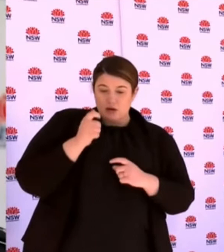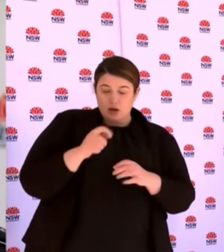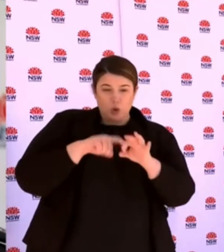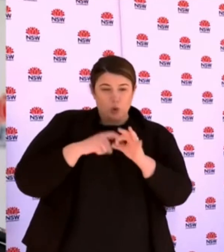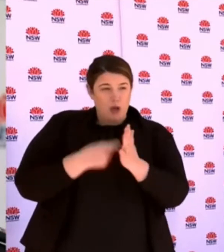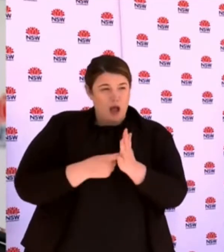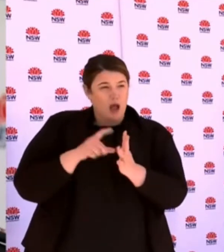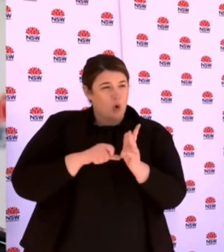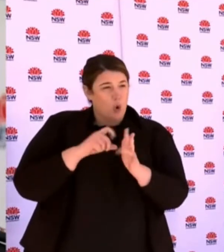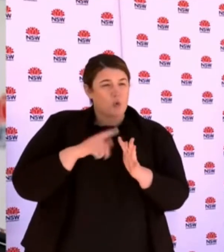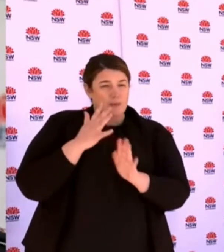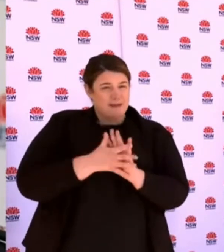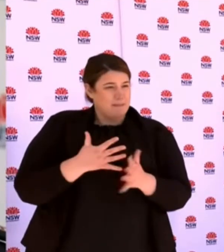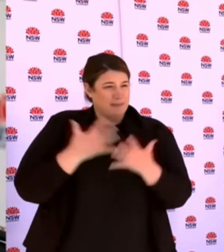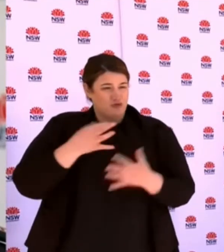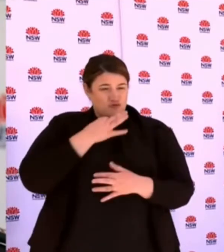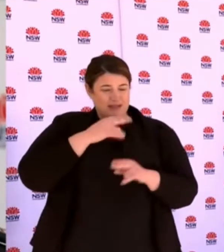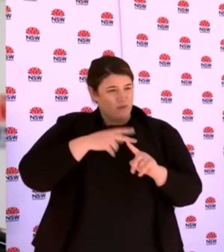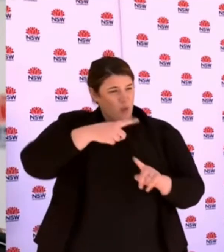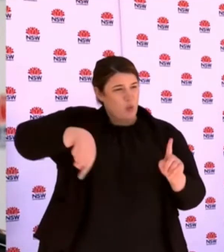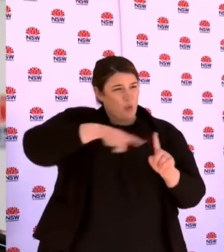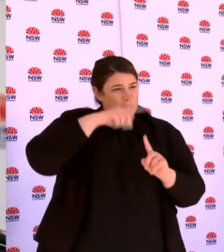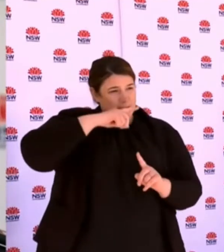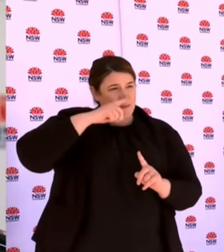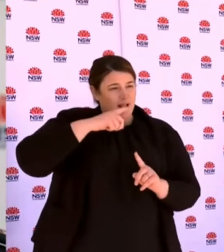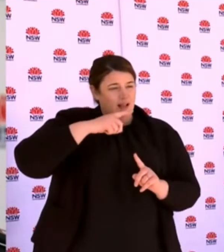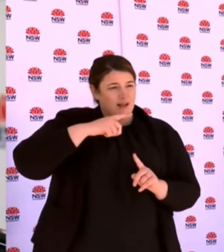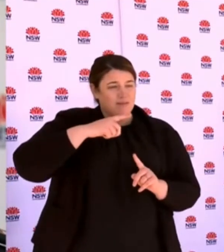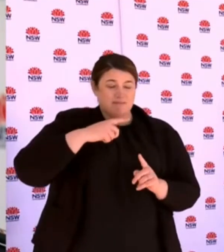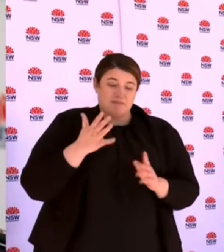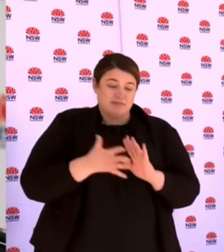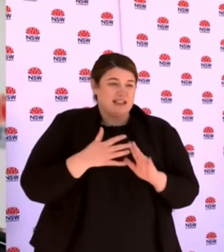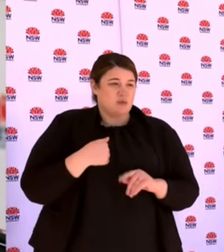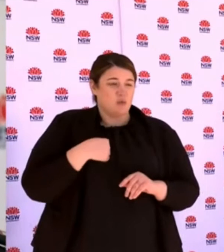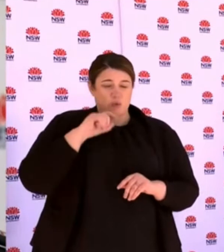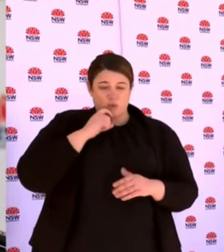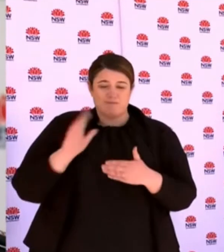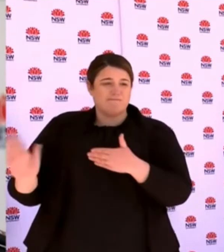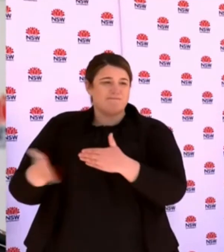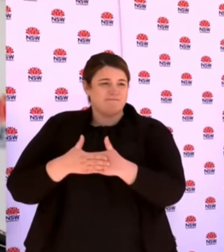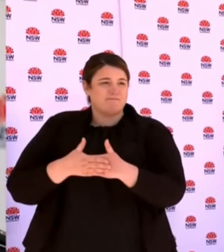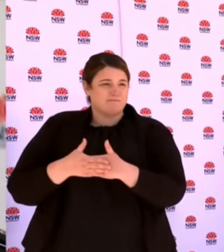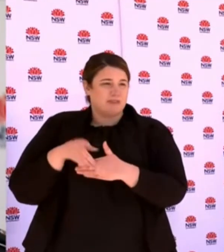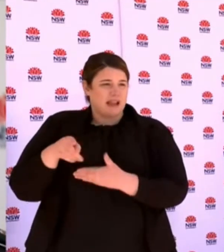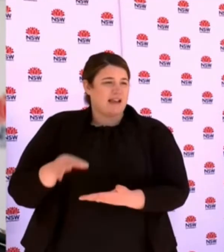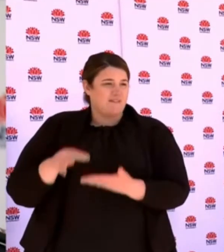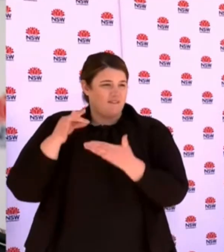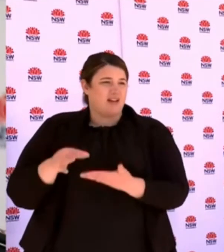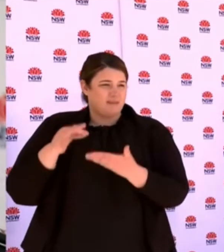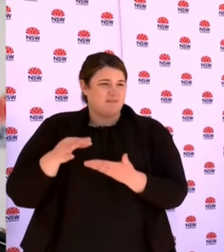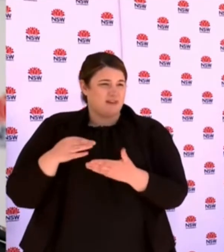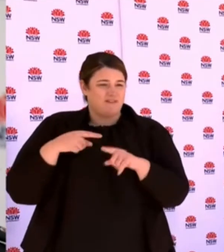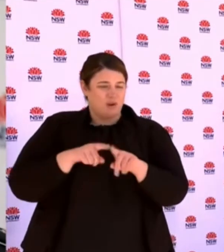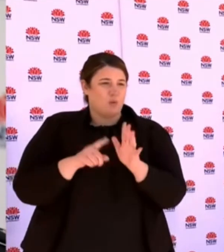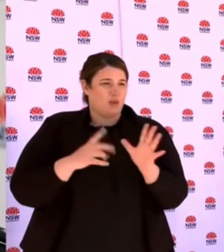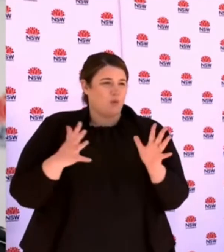people's health at risk, I'm sure the Health Minister would only be in the position to issue a closure notice